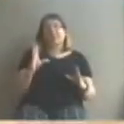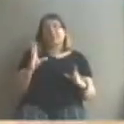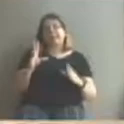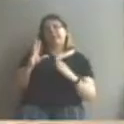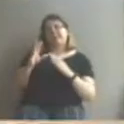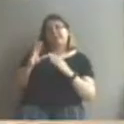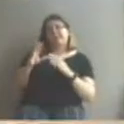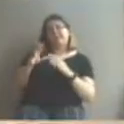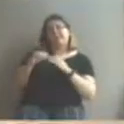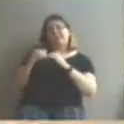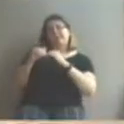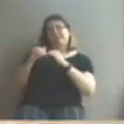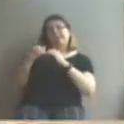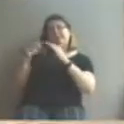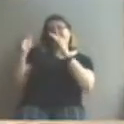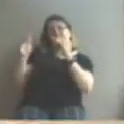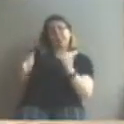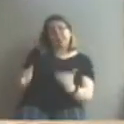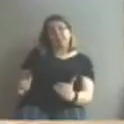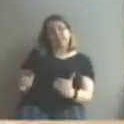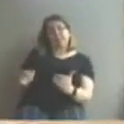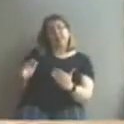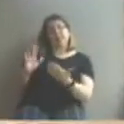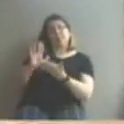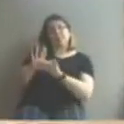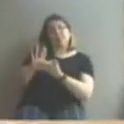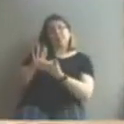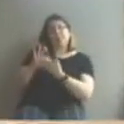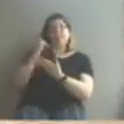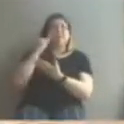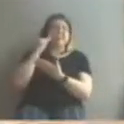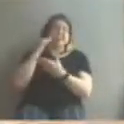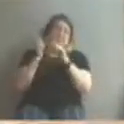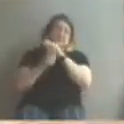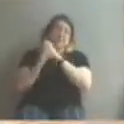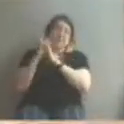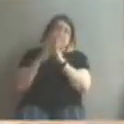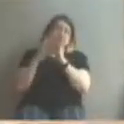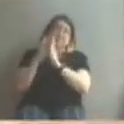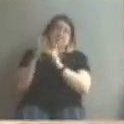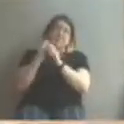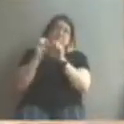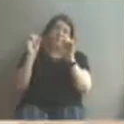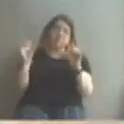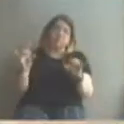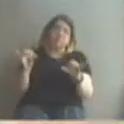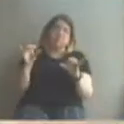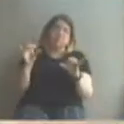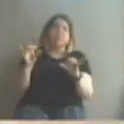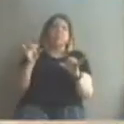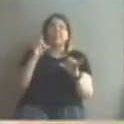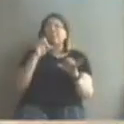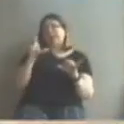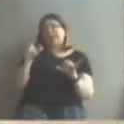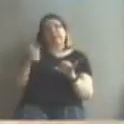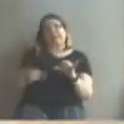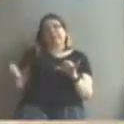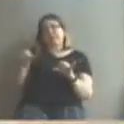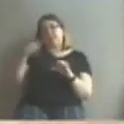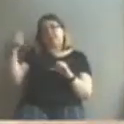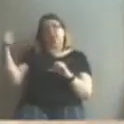receiving school, mostly the sending school. If there's a change in schedule structure, and again, this applies to any alternative school, not